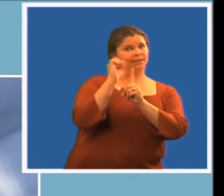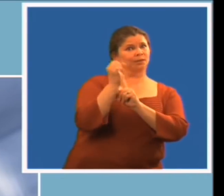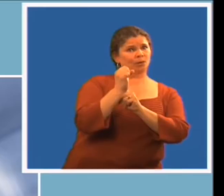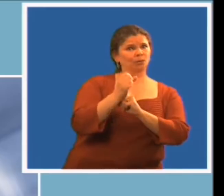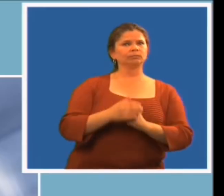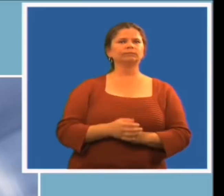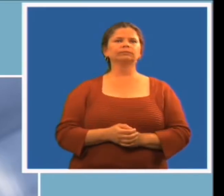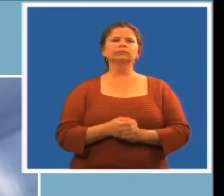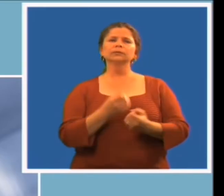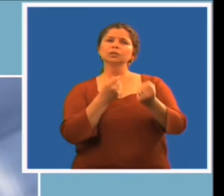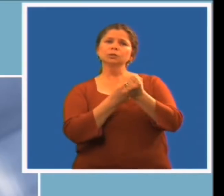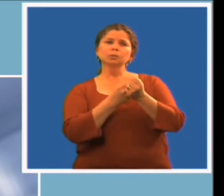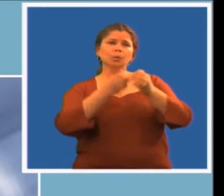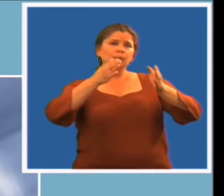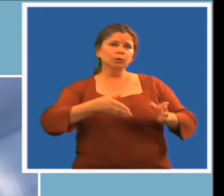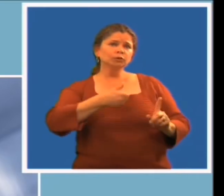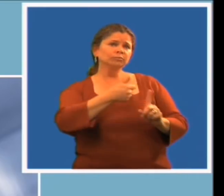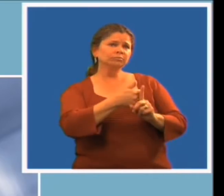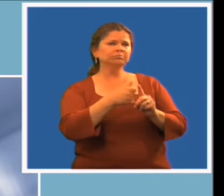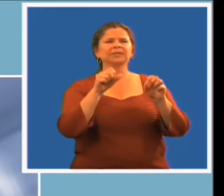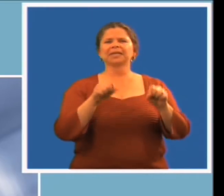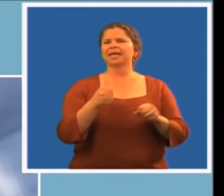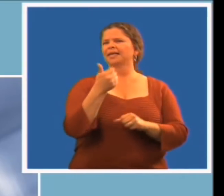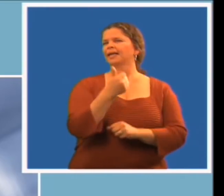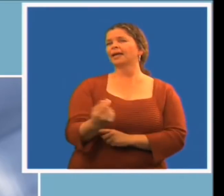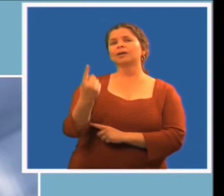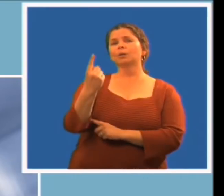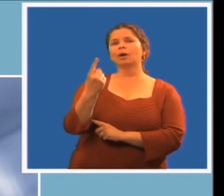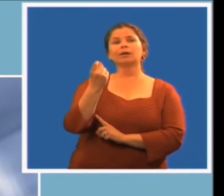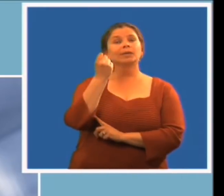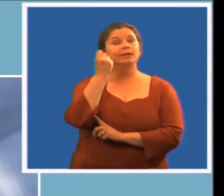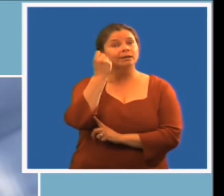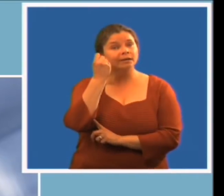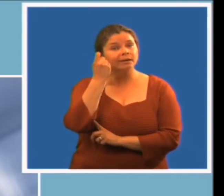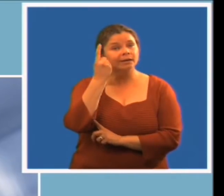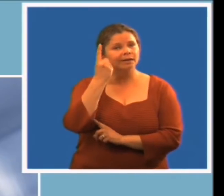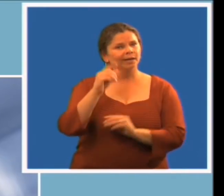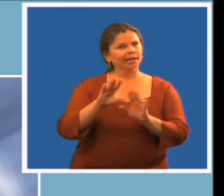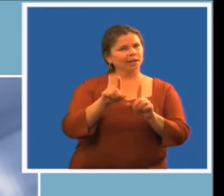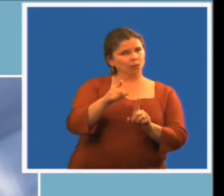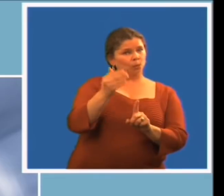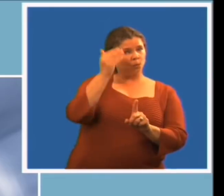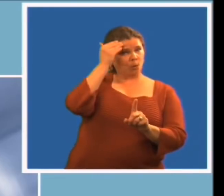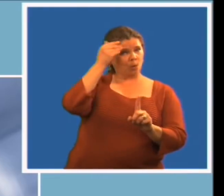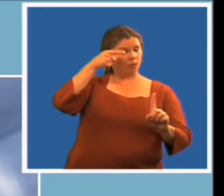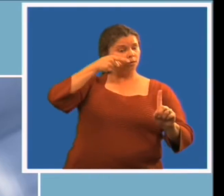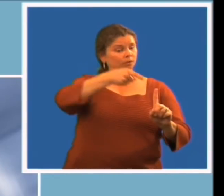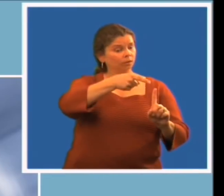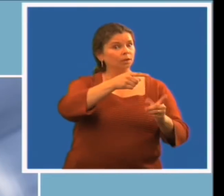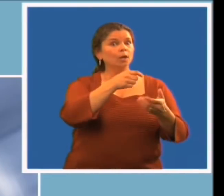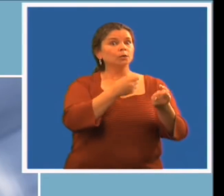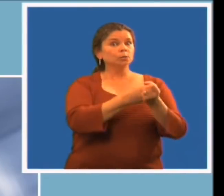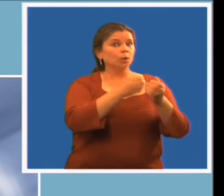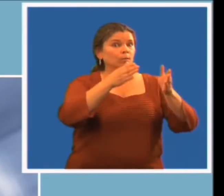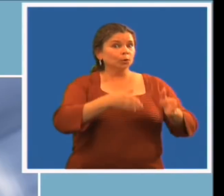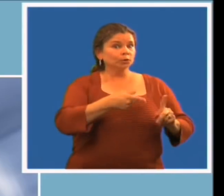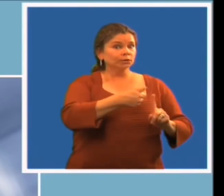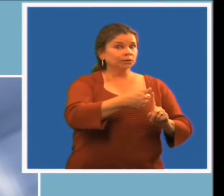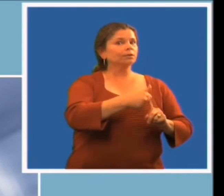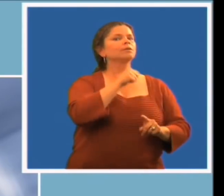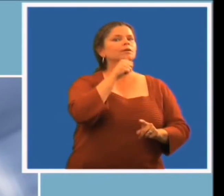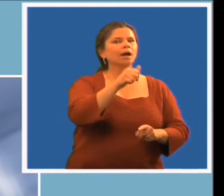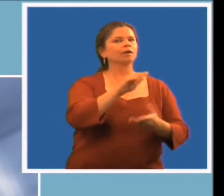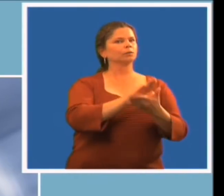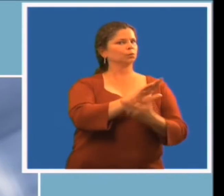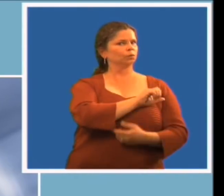scenarios. A support person could be anyone, but for clarification, the support person is not a school employee, but